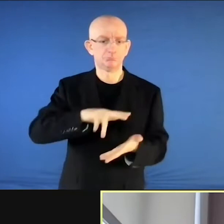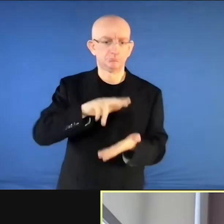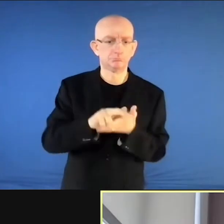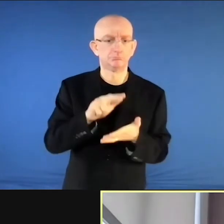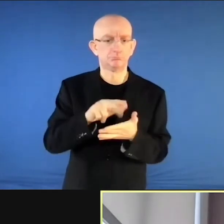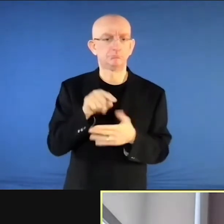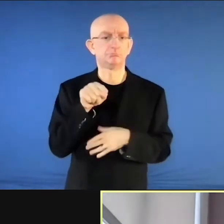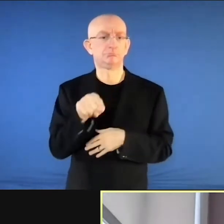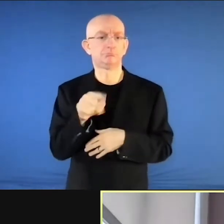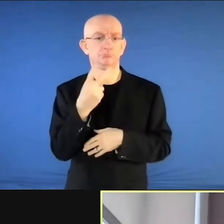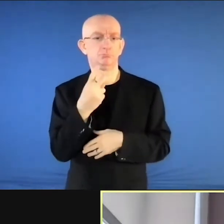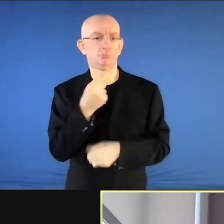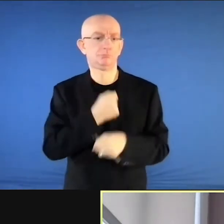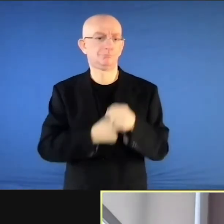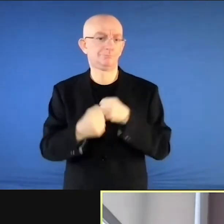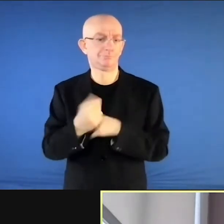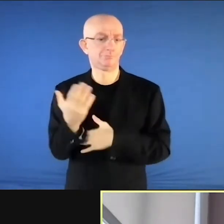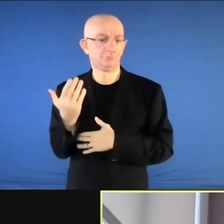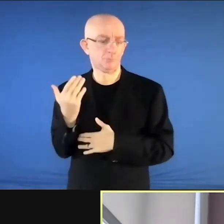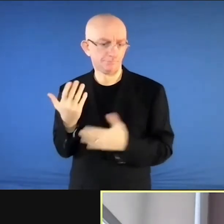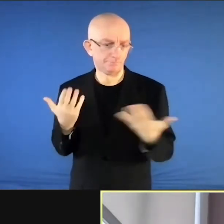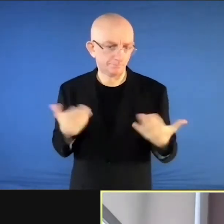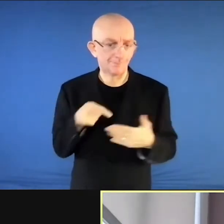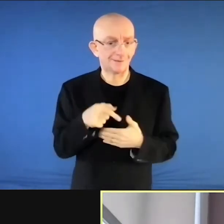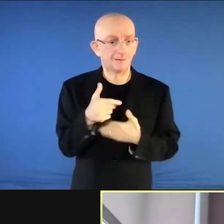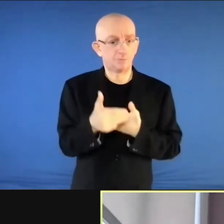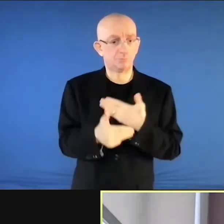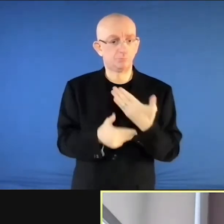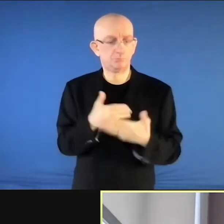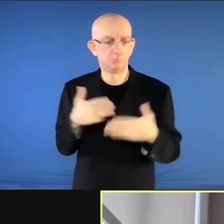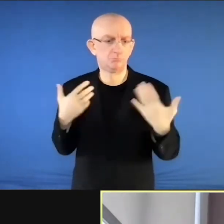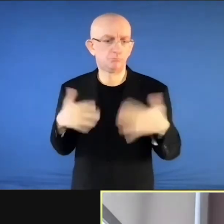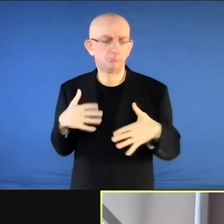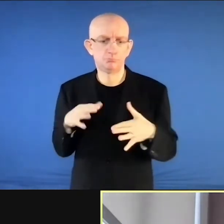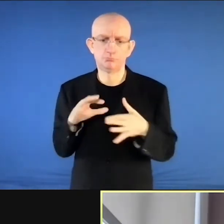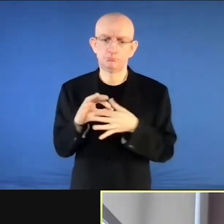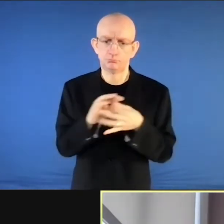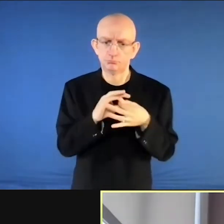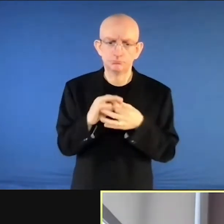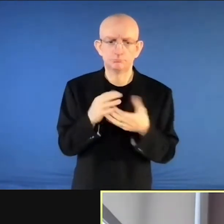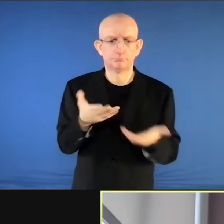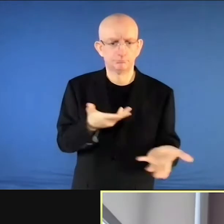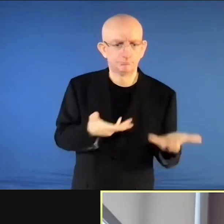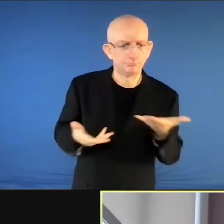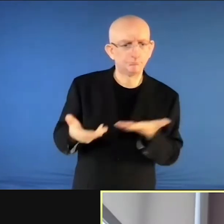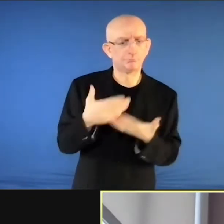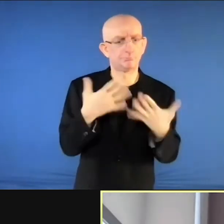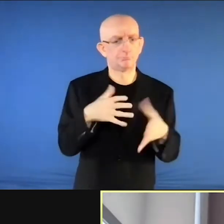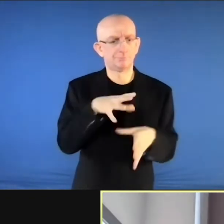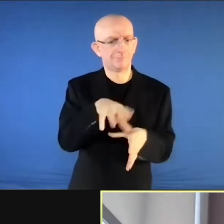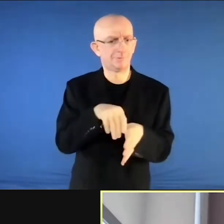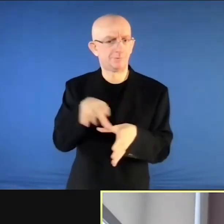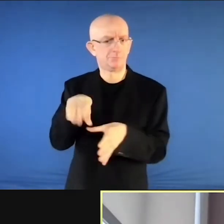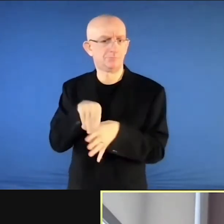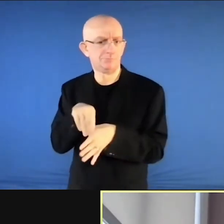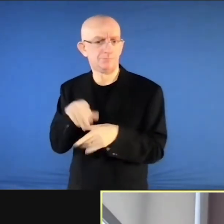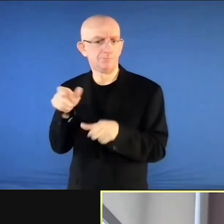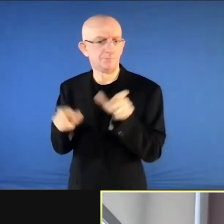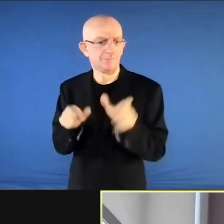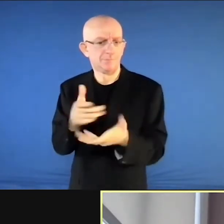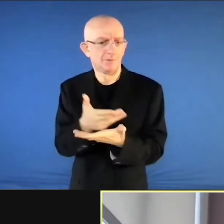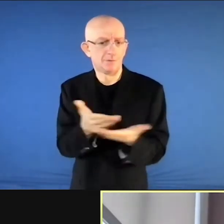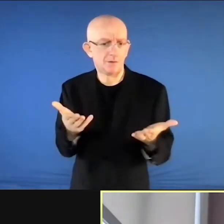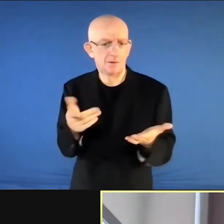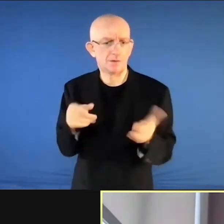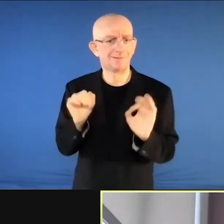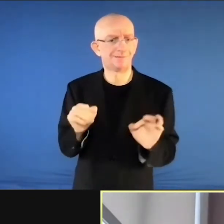there are several key principles to answer the second part of your question. And these principles are highlighted in